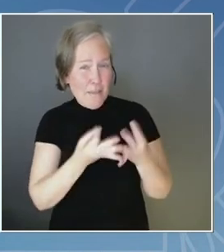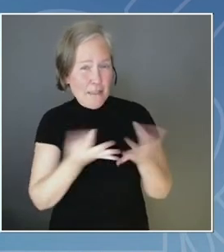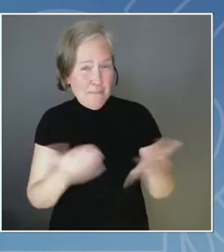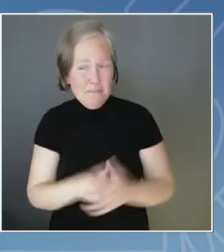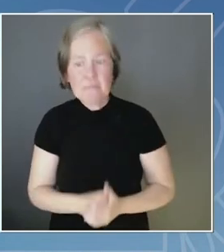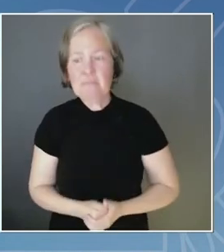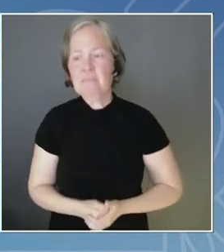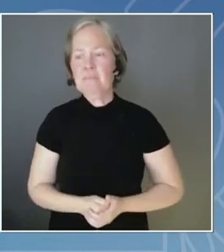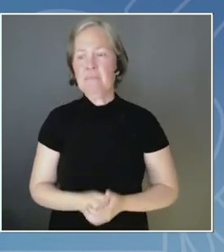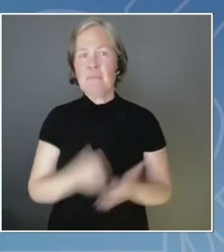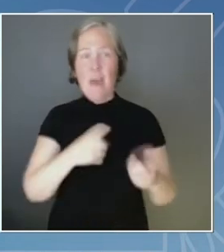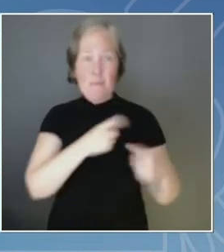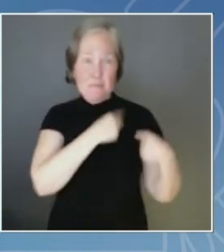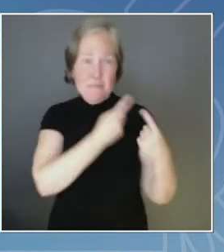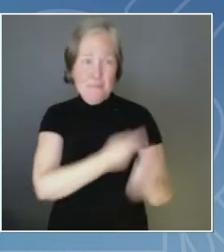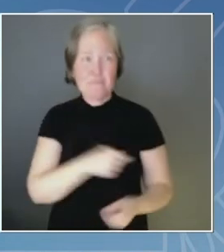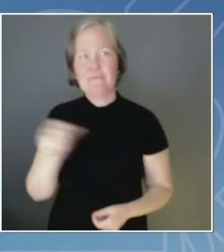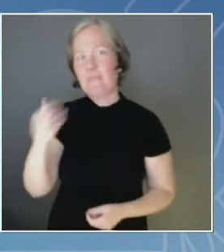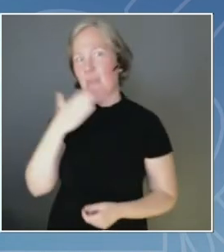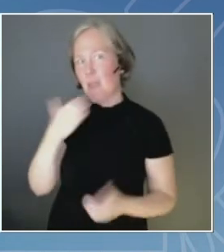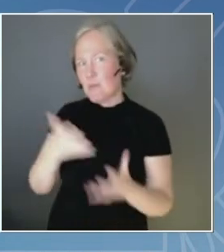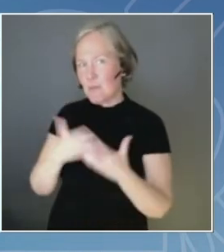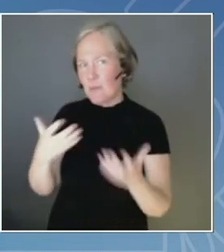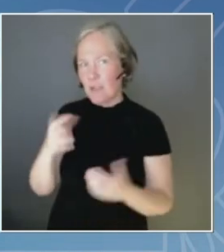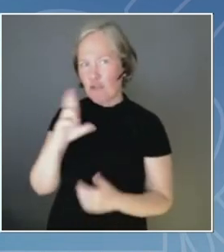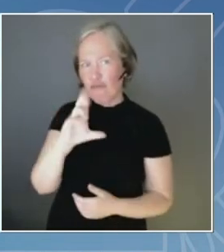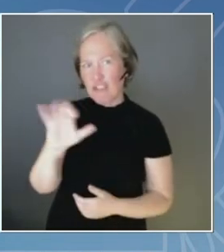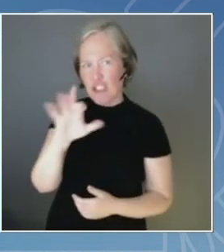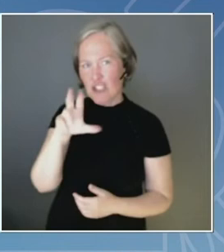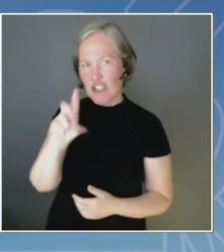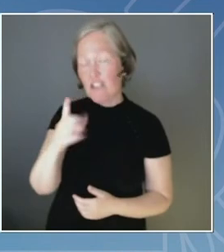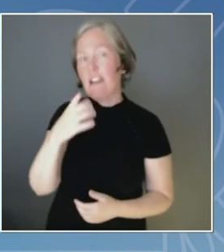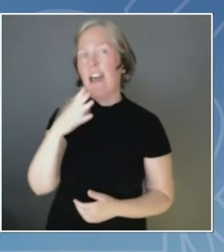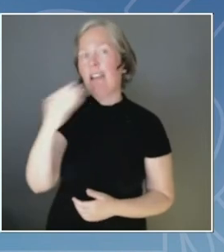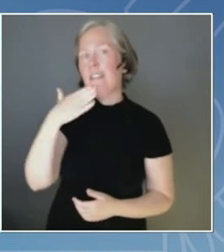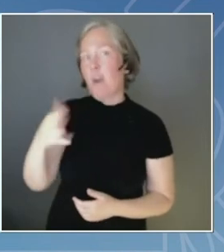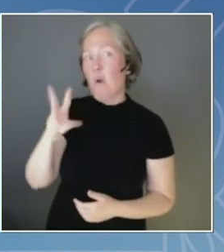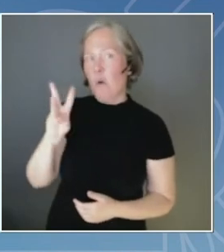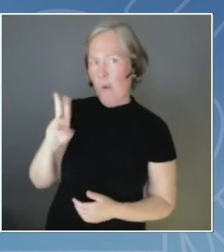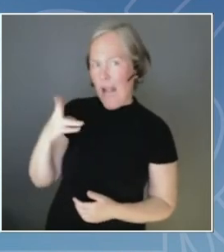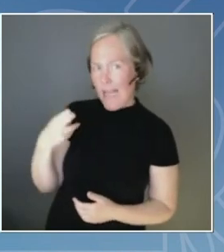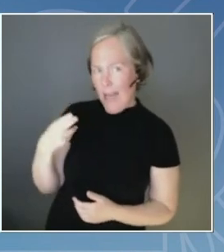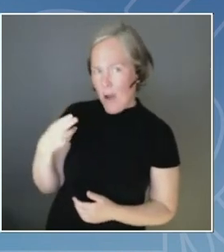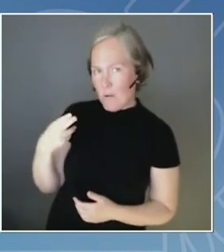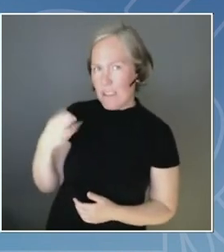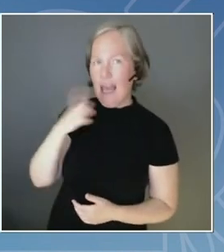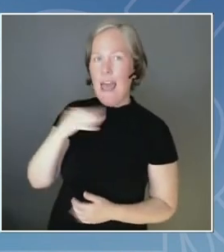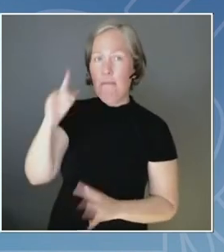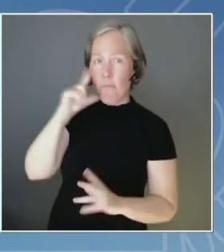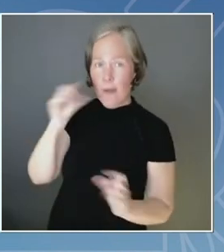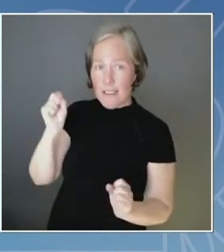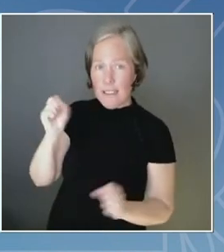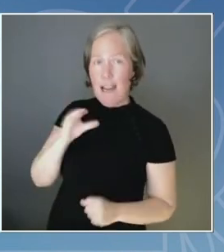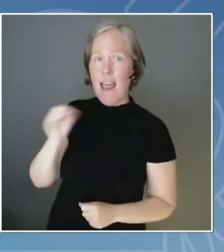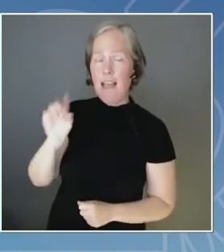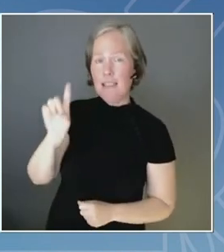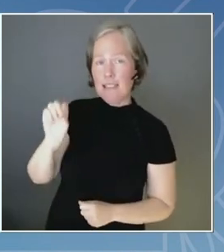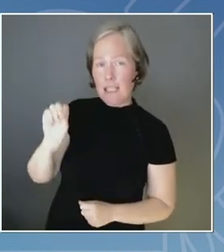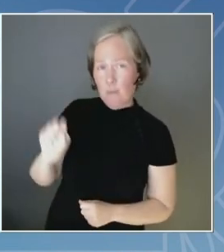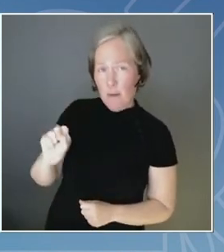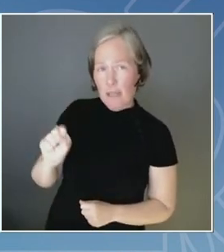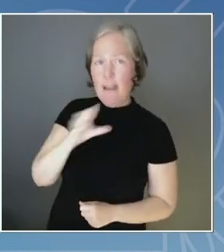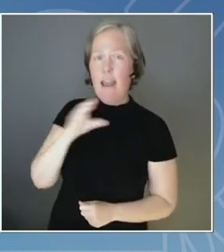Thank you so much, Richard. And first off, thank you so much to the White House and the President and the State Department and Senator